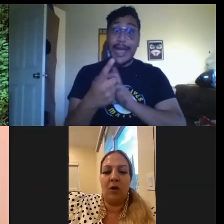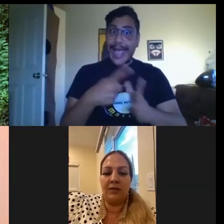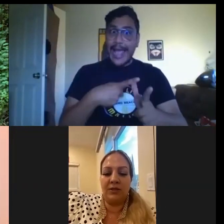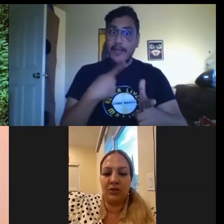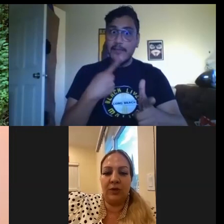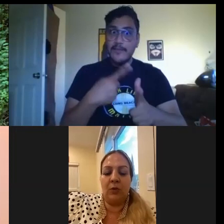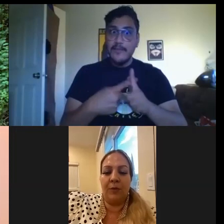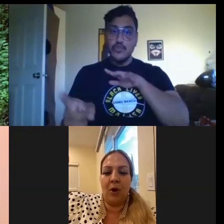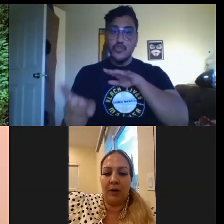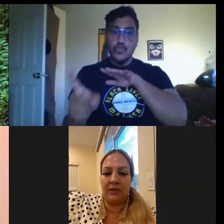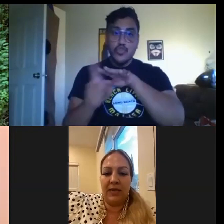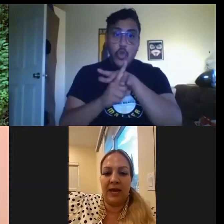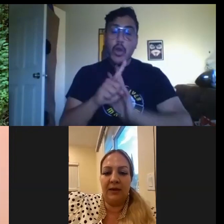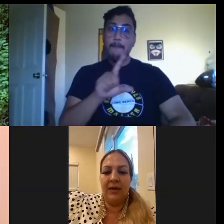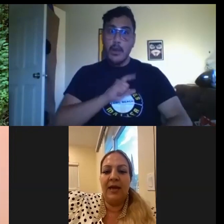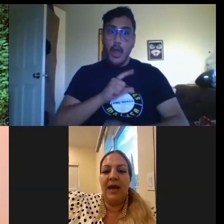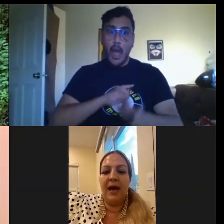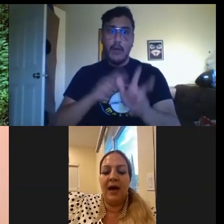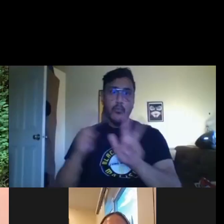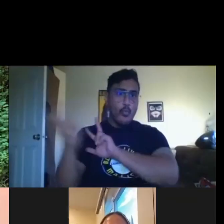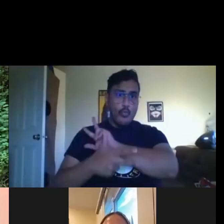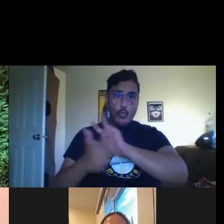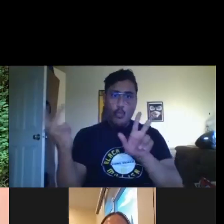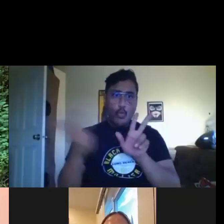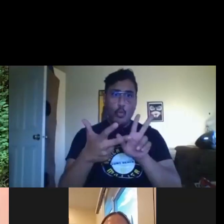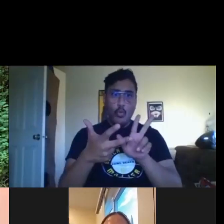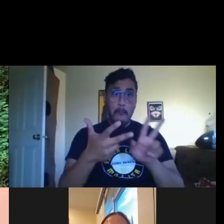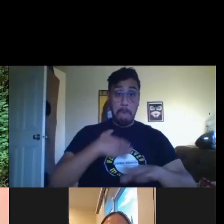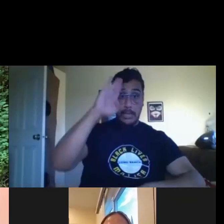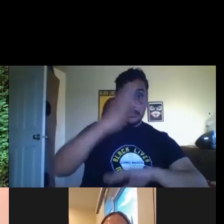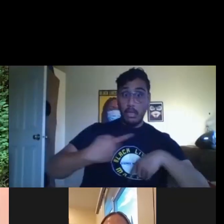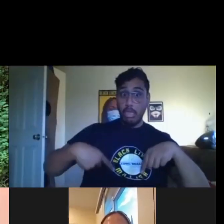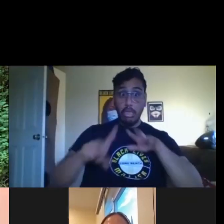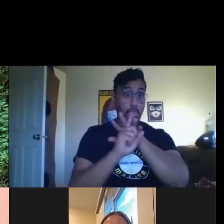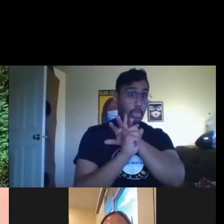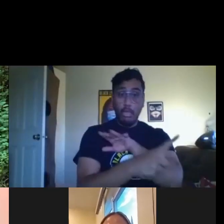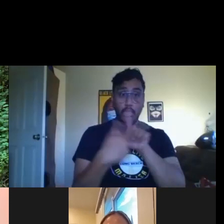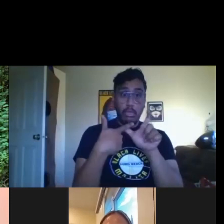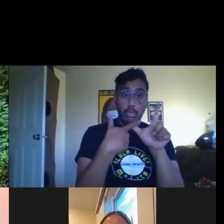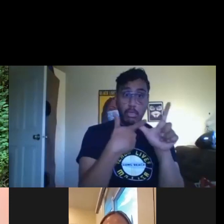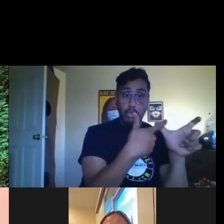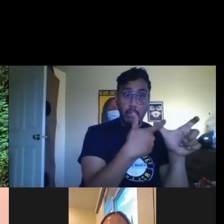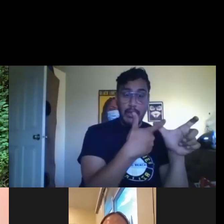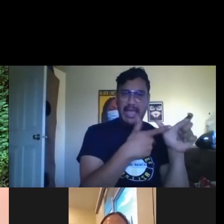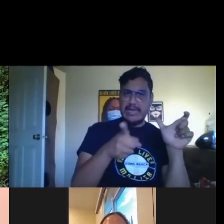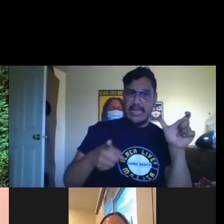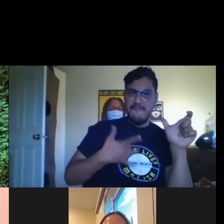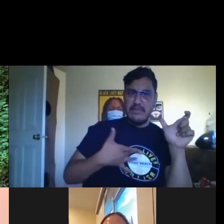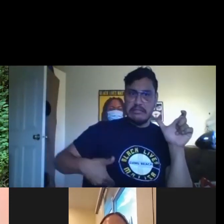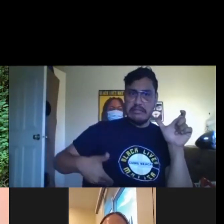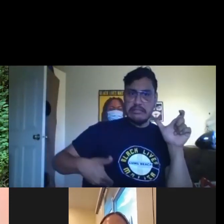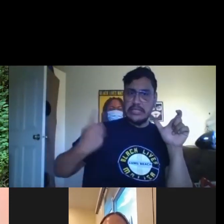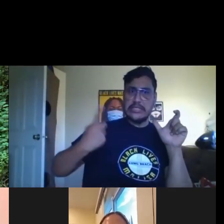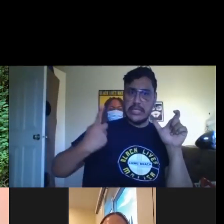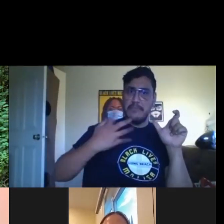ran across the street where the park is at, and he knew that something bad was about to happen. As he